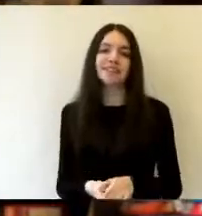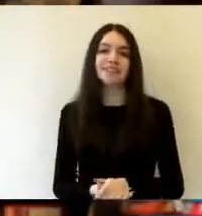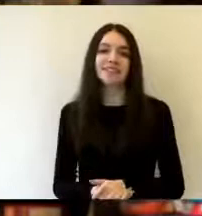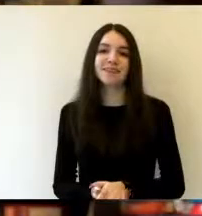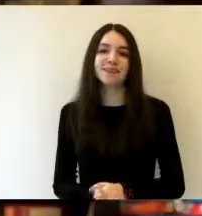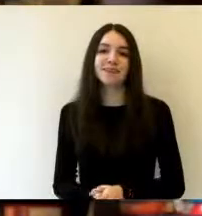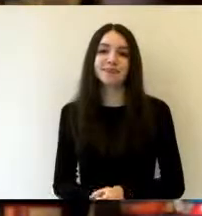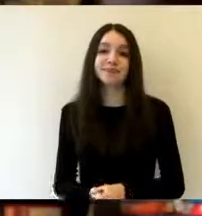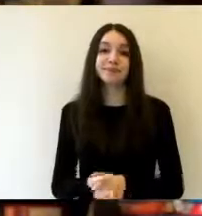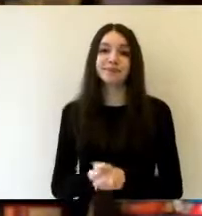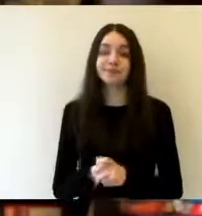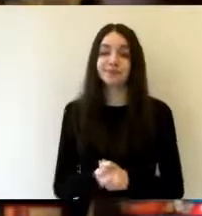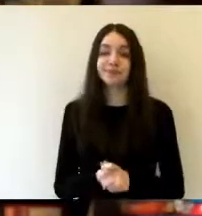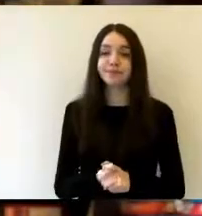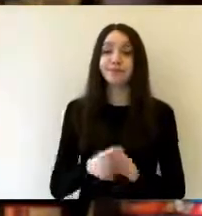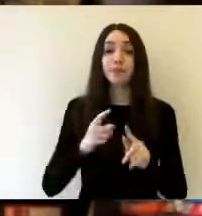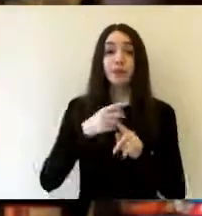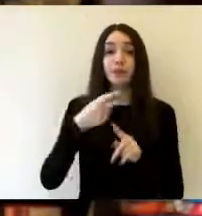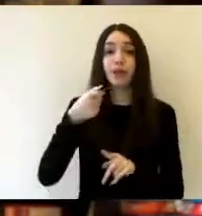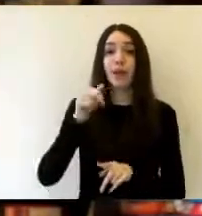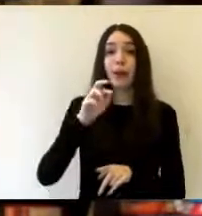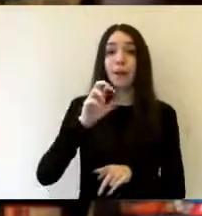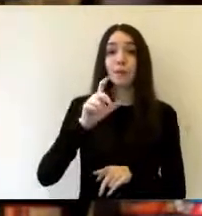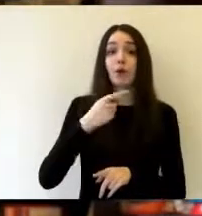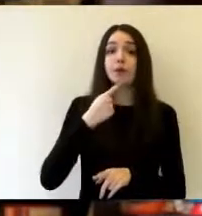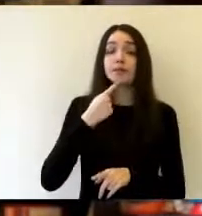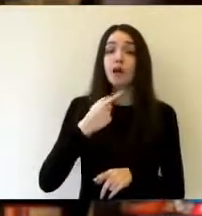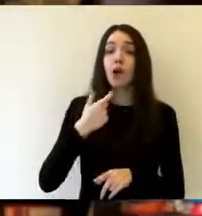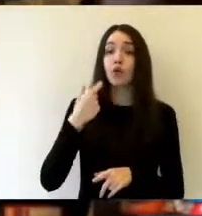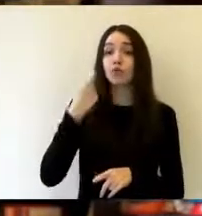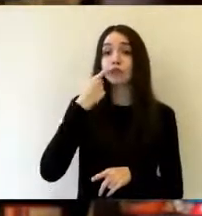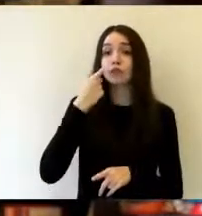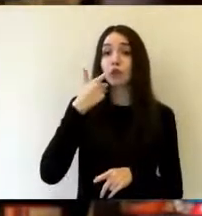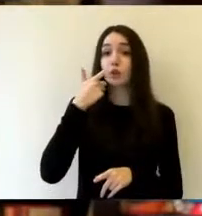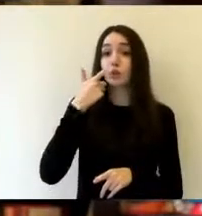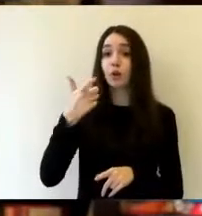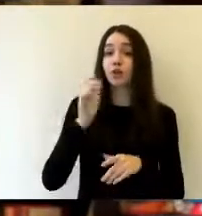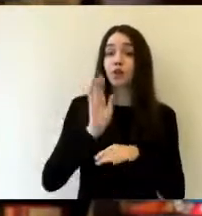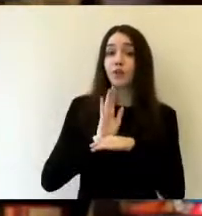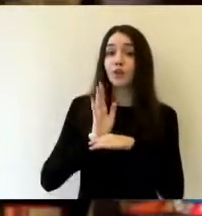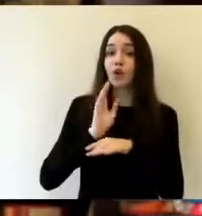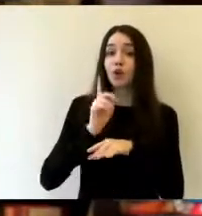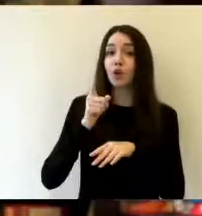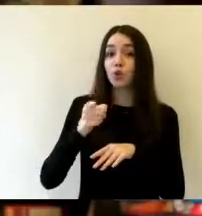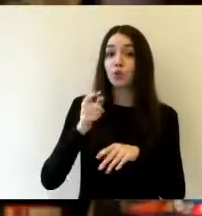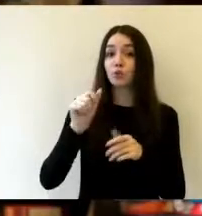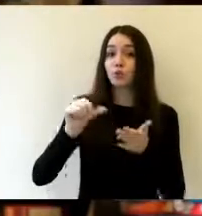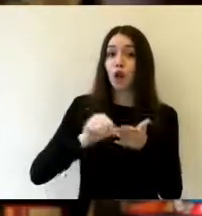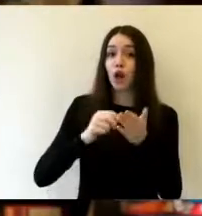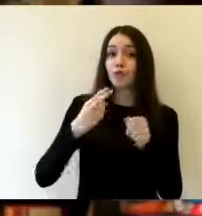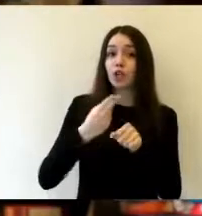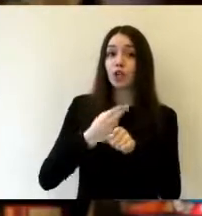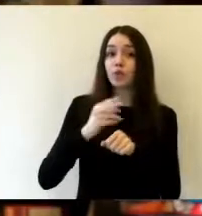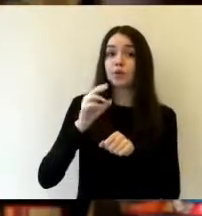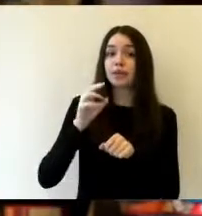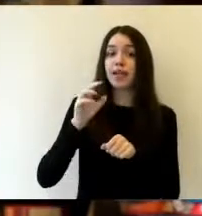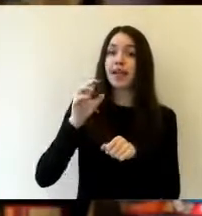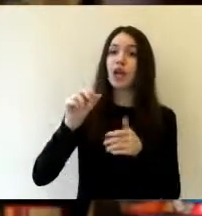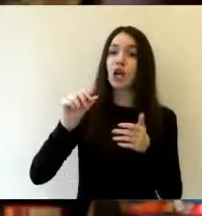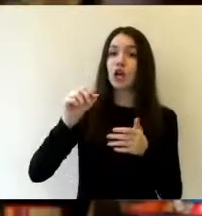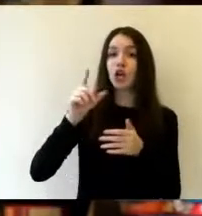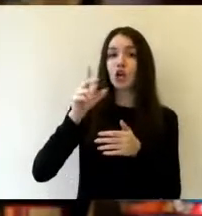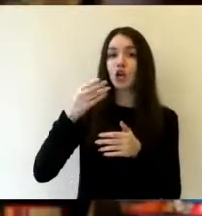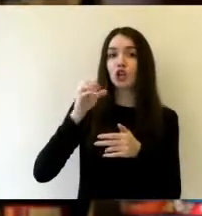have another question coming from YouTube, from April. I watched a video of you carving with a pneumatic chisel. I might be saying that word wrong. You got it. How